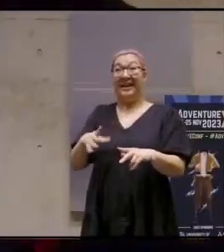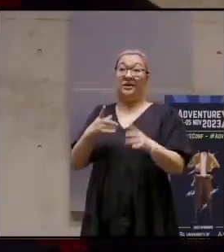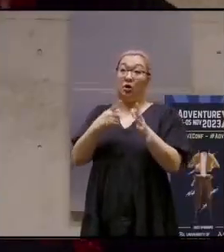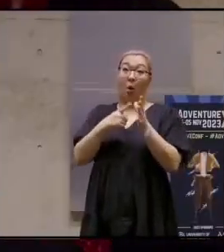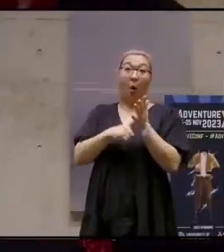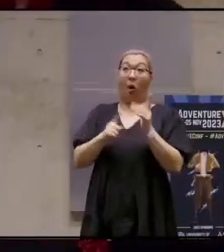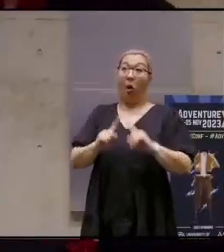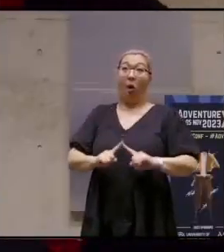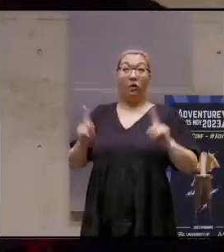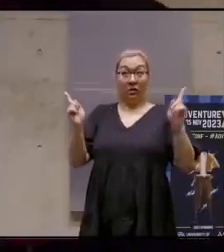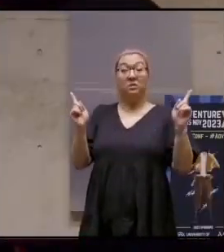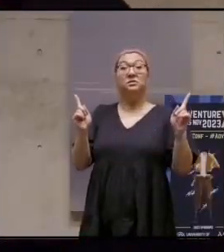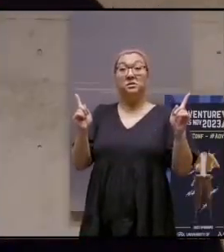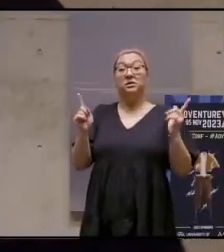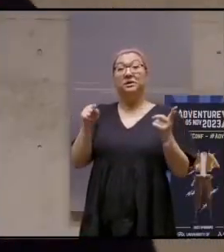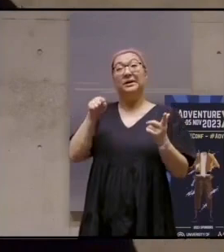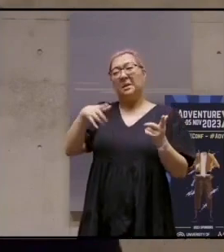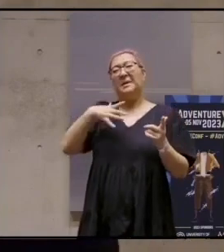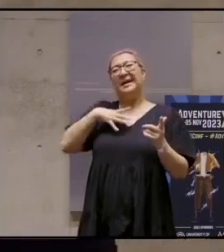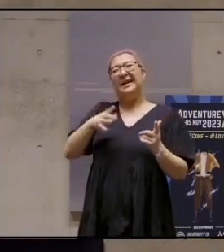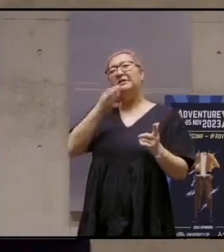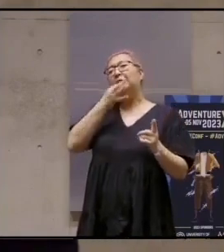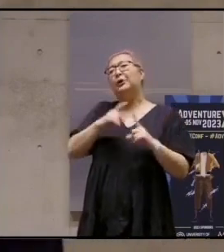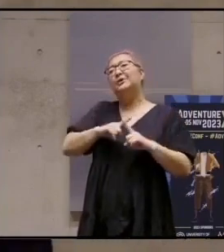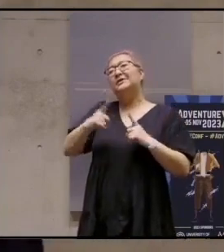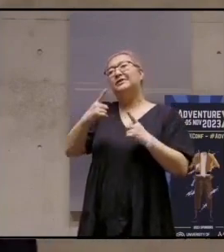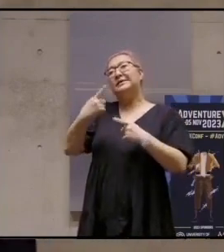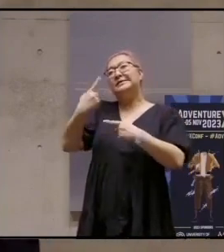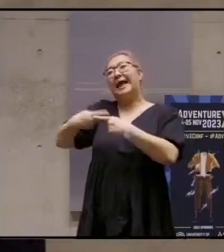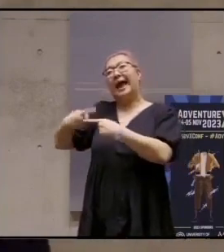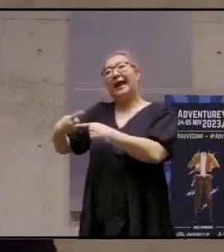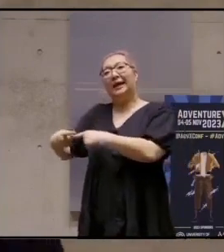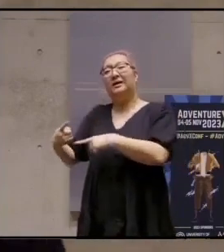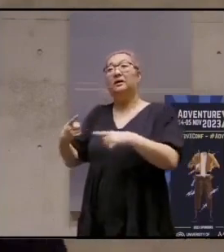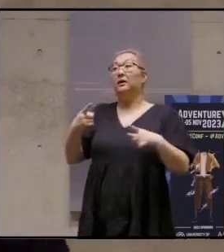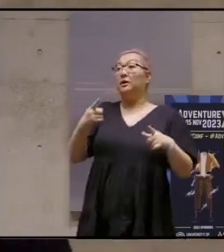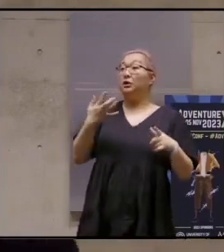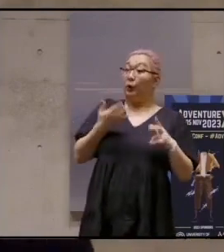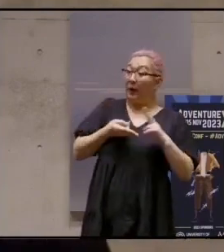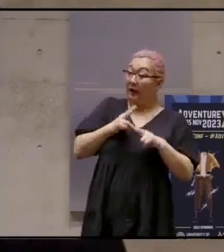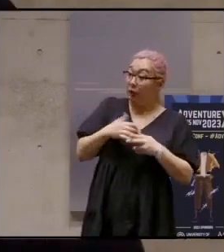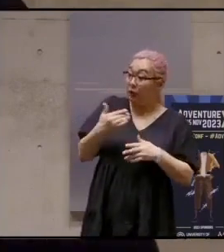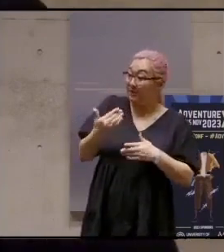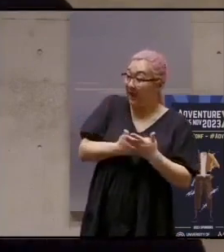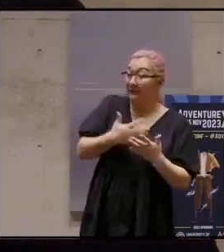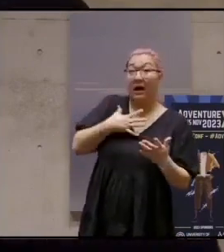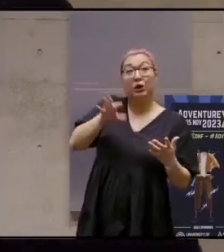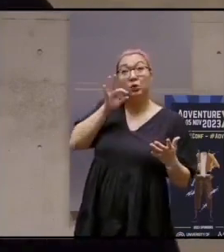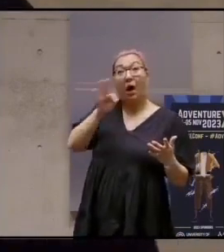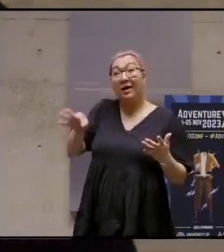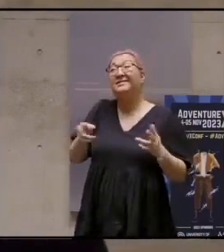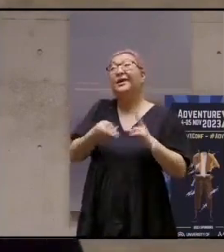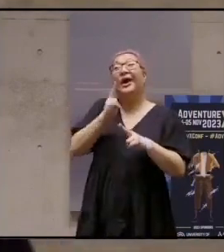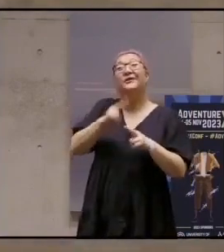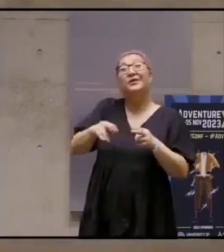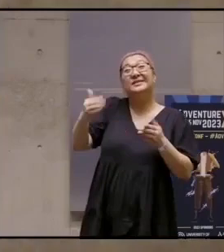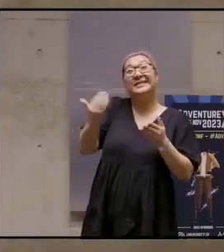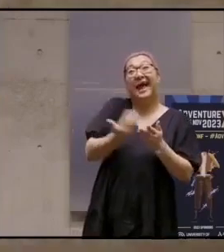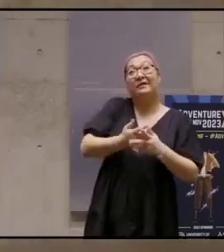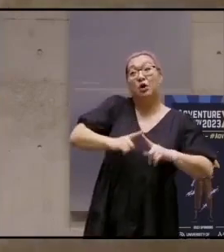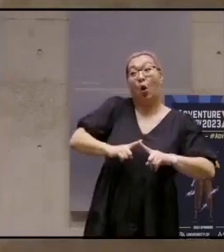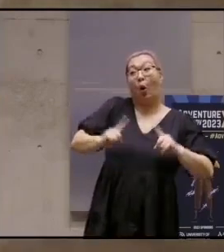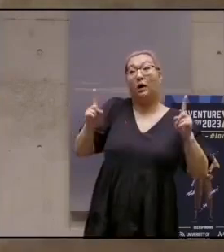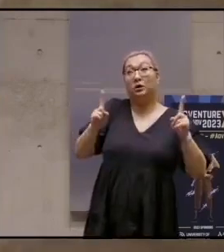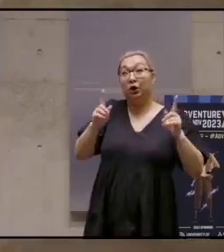we didn't plan that file, so does that get a, like, underscore 01 at the end, 02, 03? Does it get an underscore A? What is useful